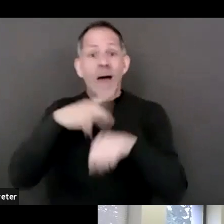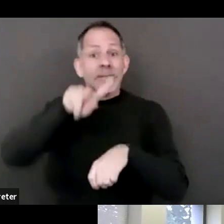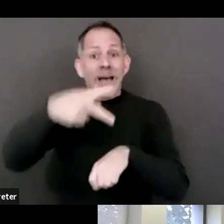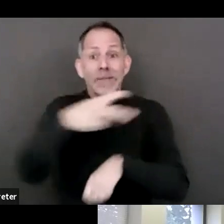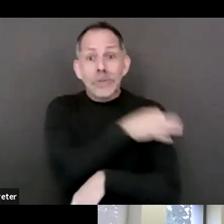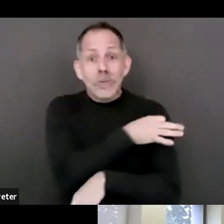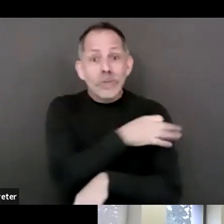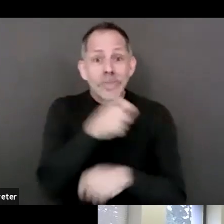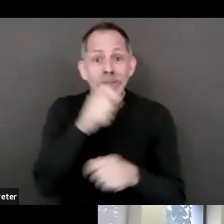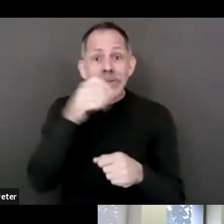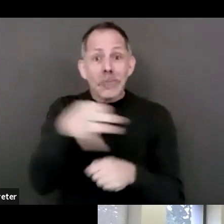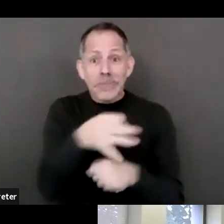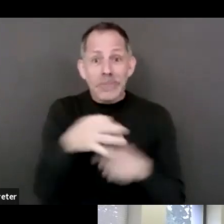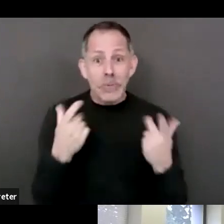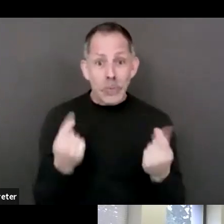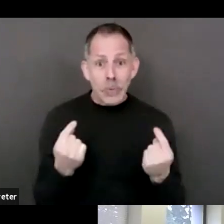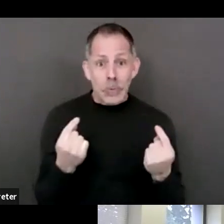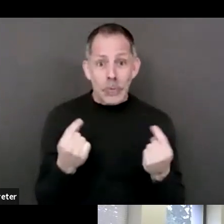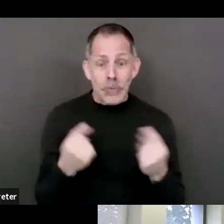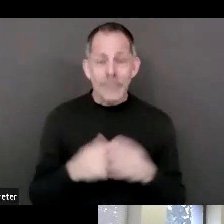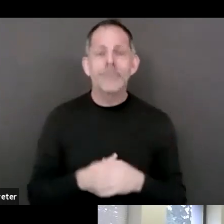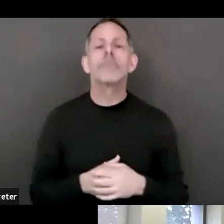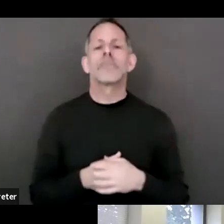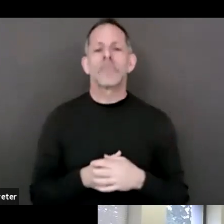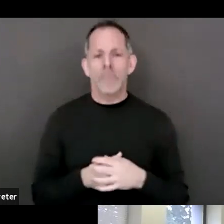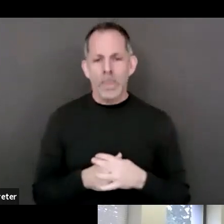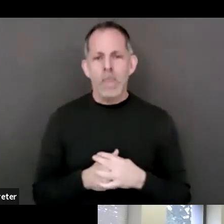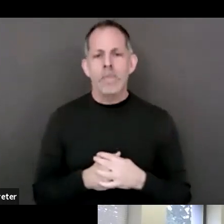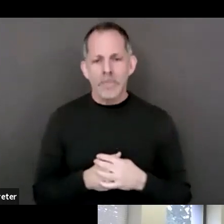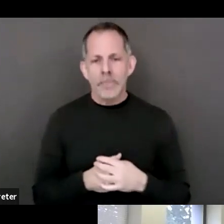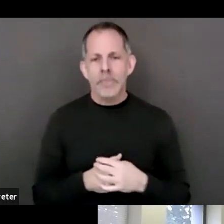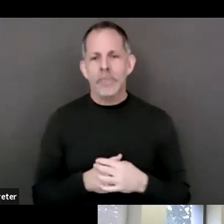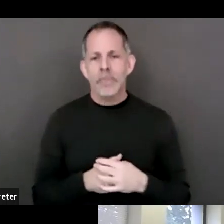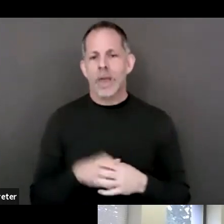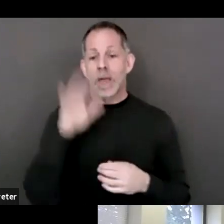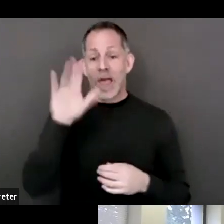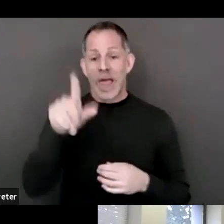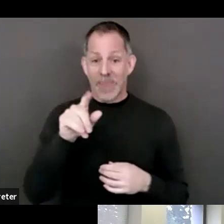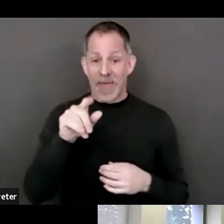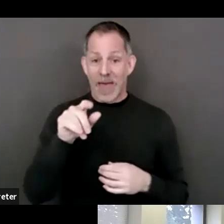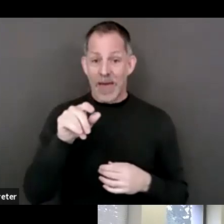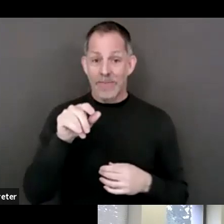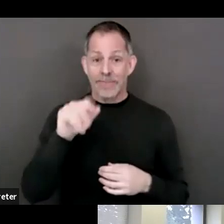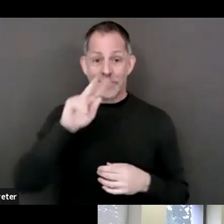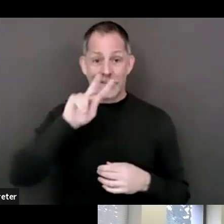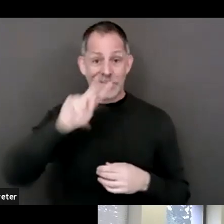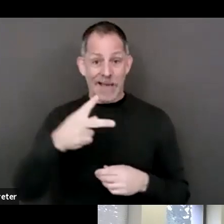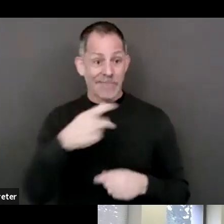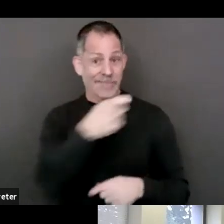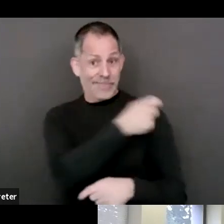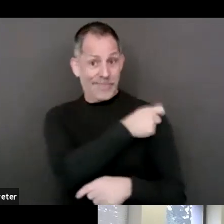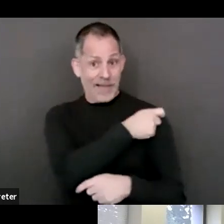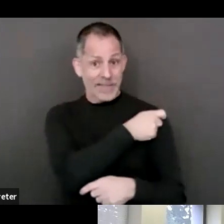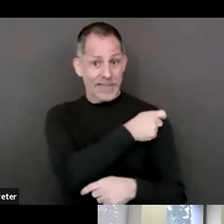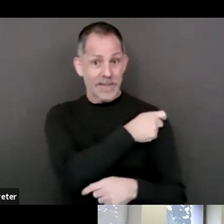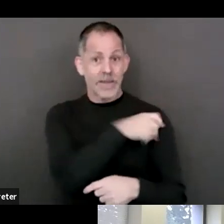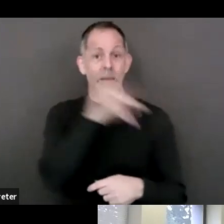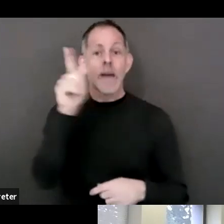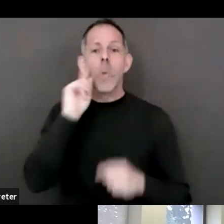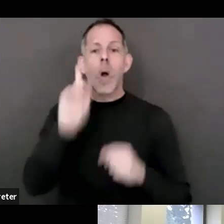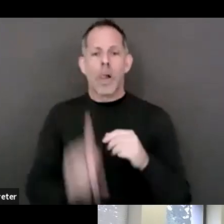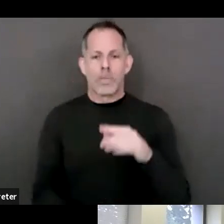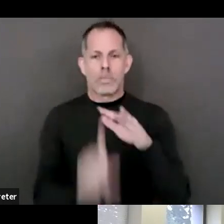of these second dose catch-up clinics every week. You can register for these through the website or by calling the COVID call